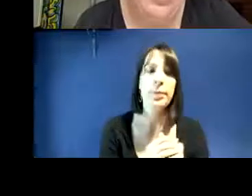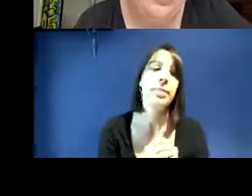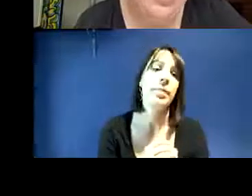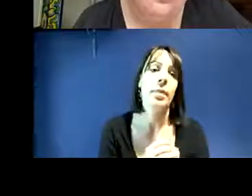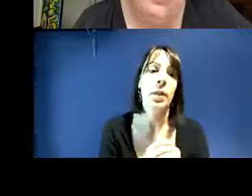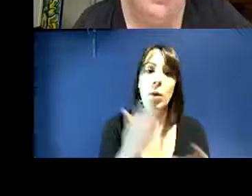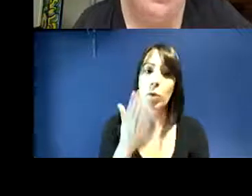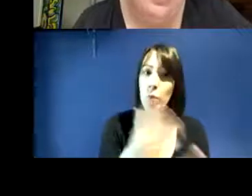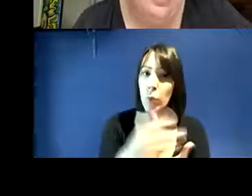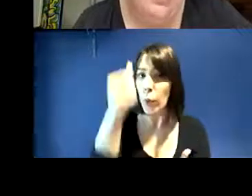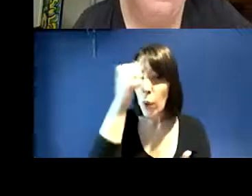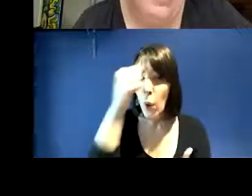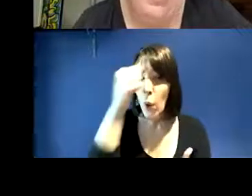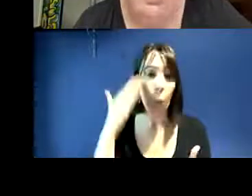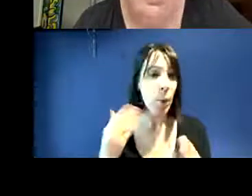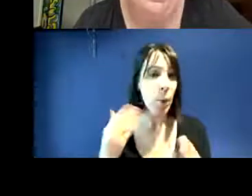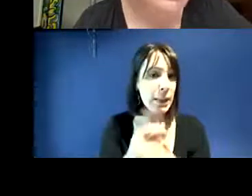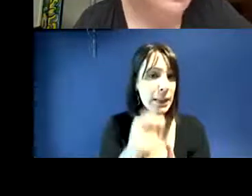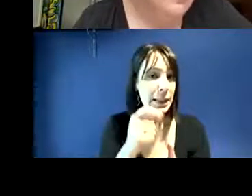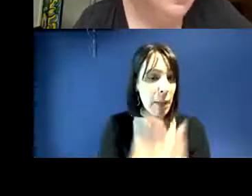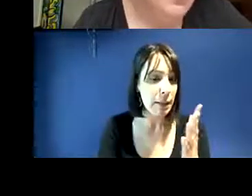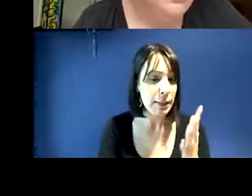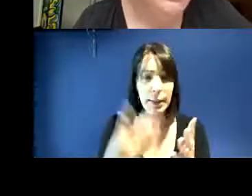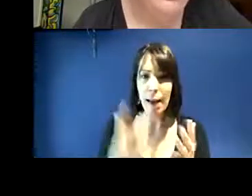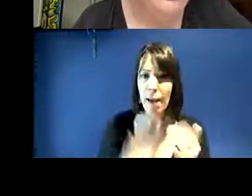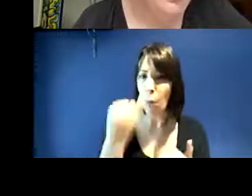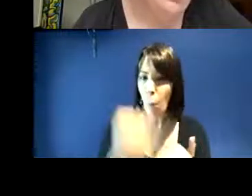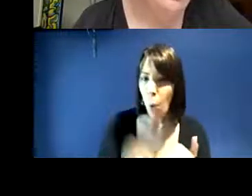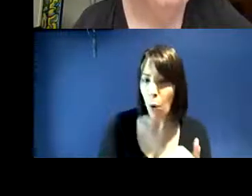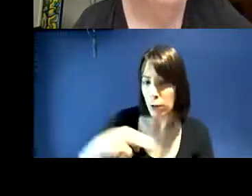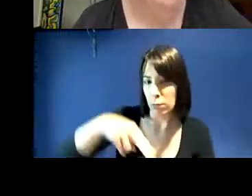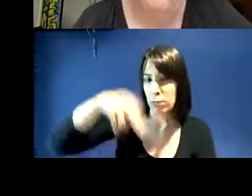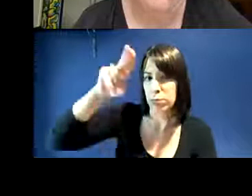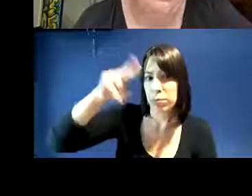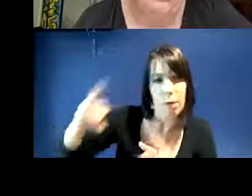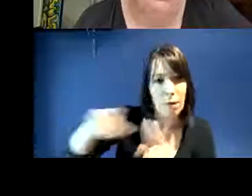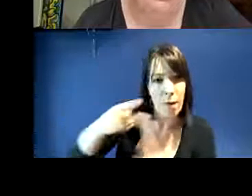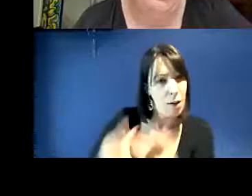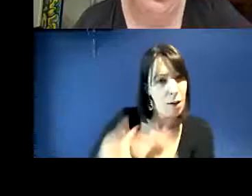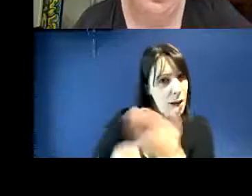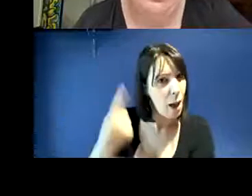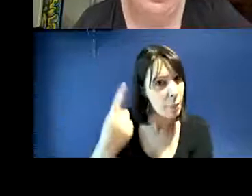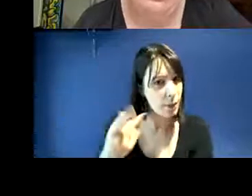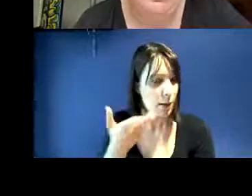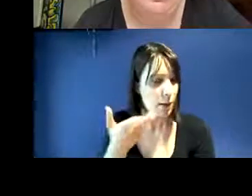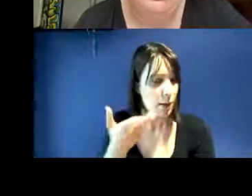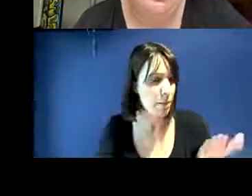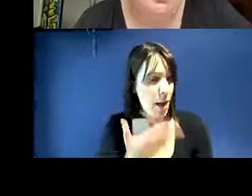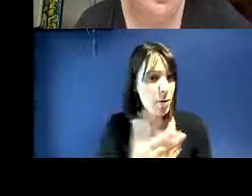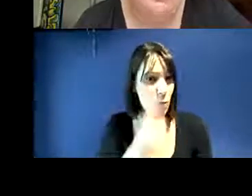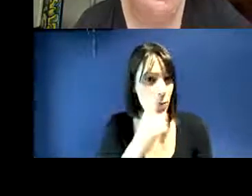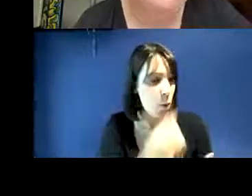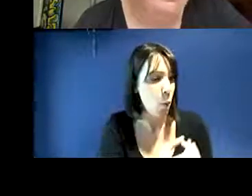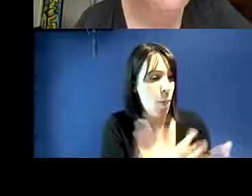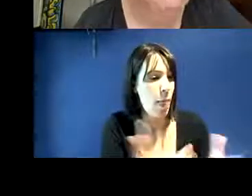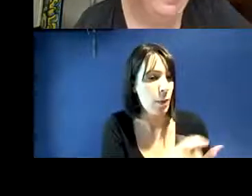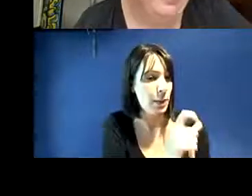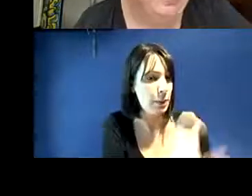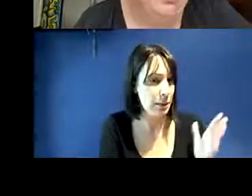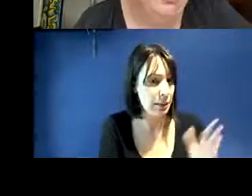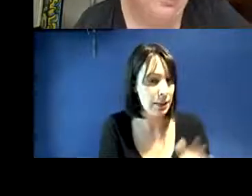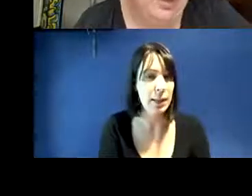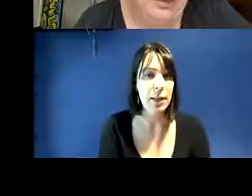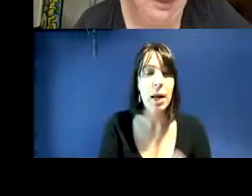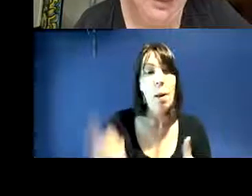violence, rates that are far higher than those compared to people who don't have a disability and compared to